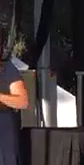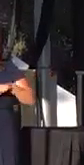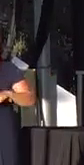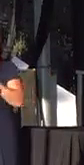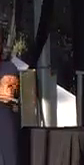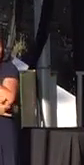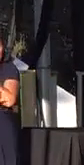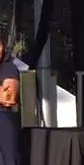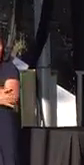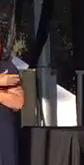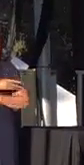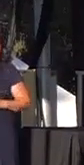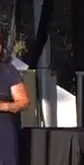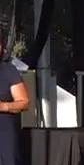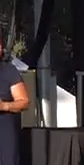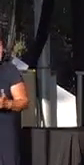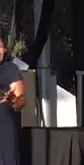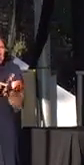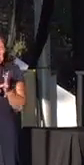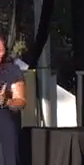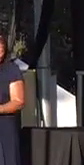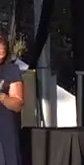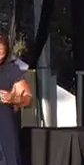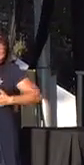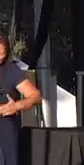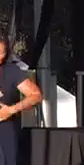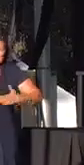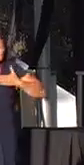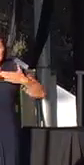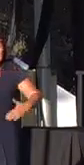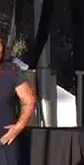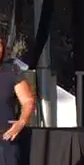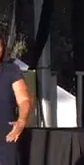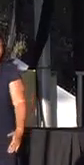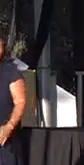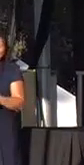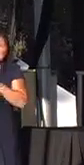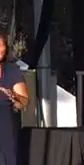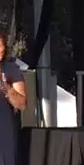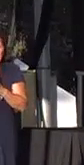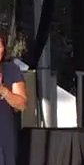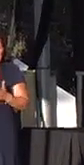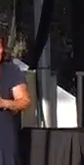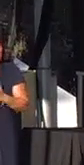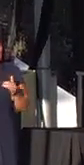this country. And if it takes every breath in my body, we're gonna do it together.